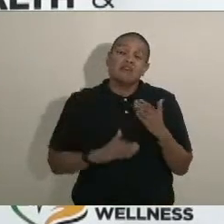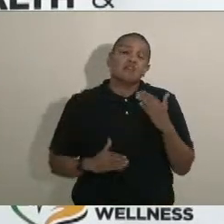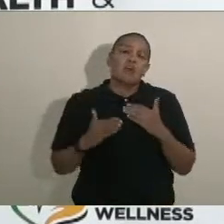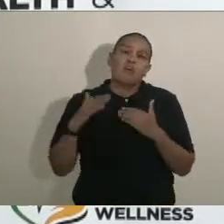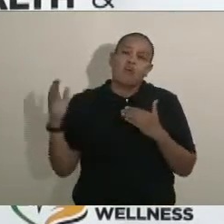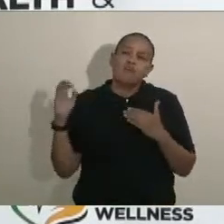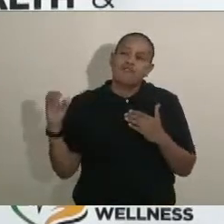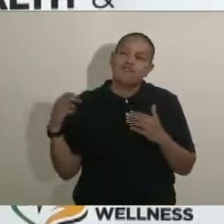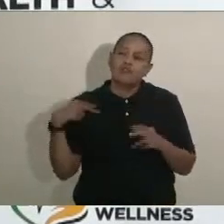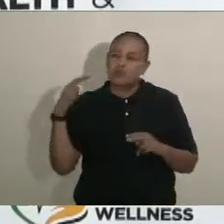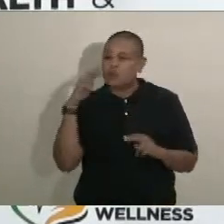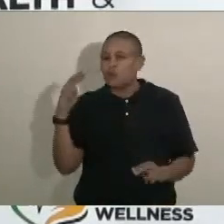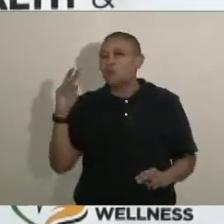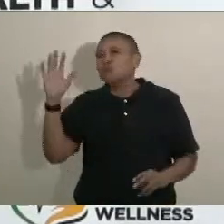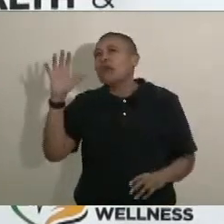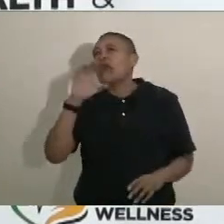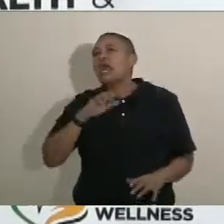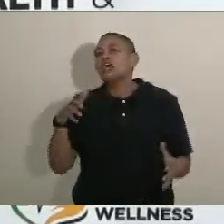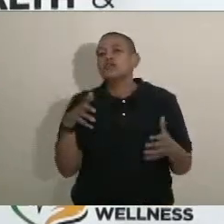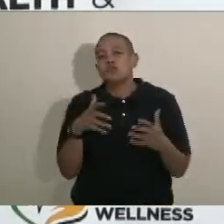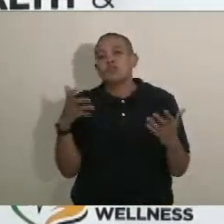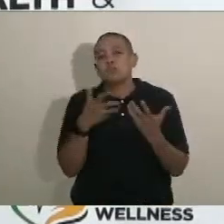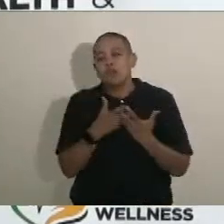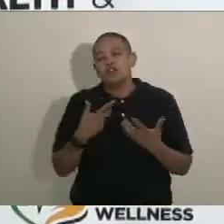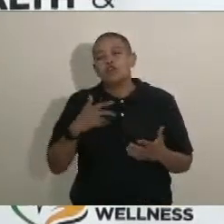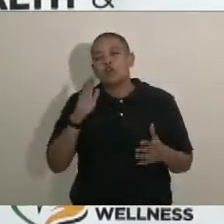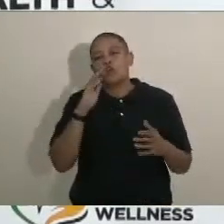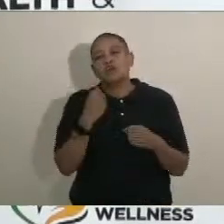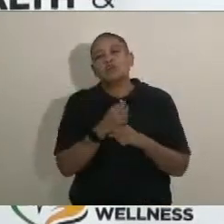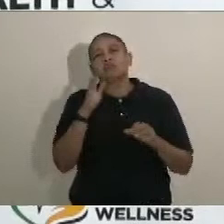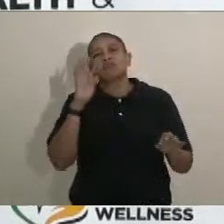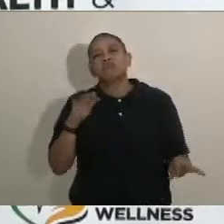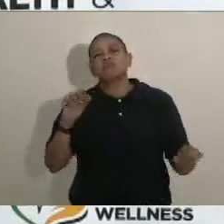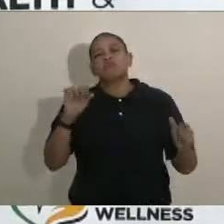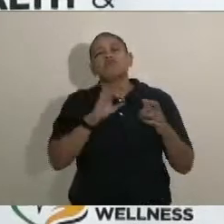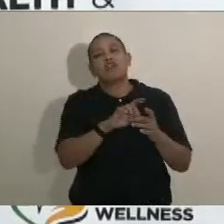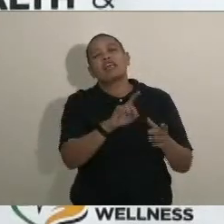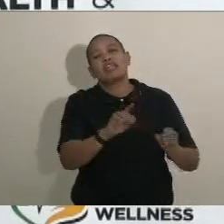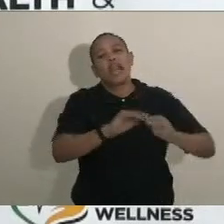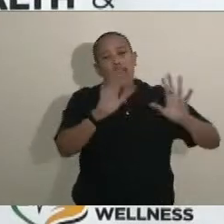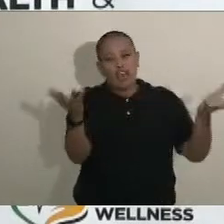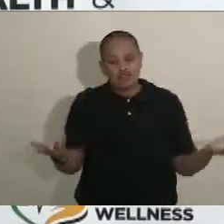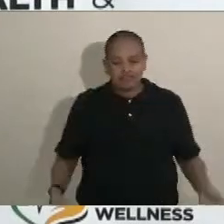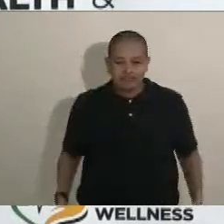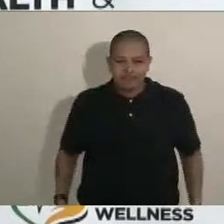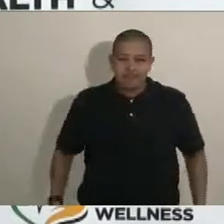we are looking at that, and we will make a position on that, Claire.